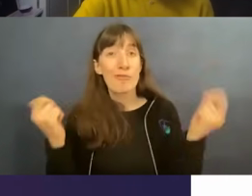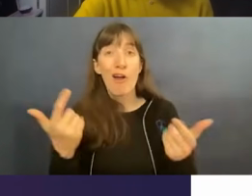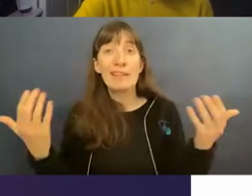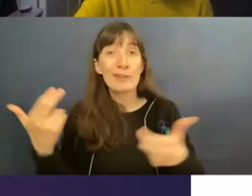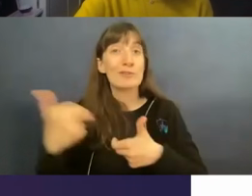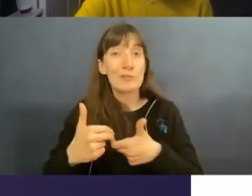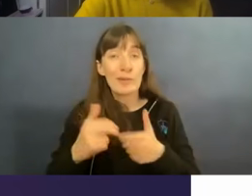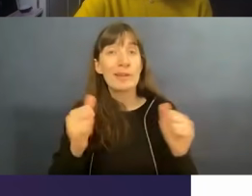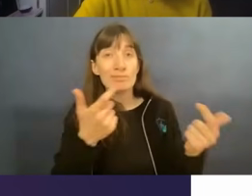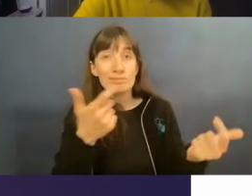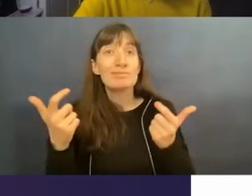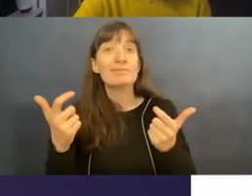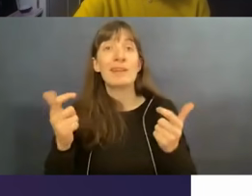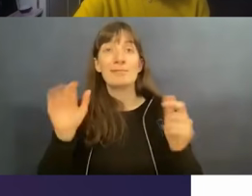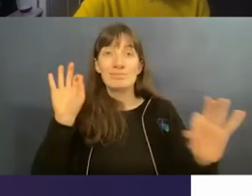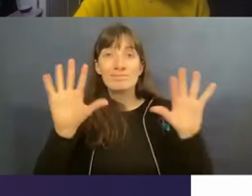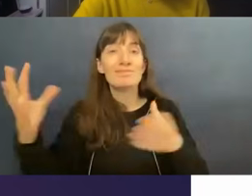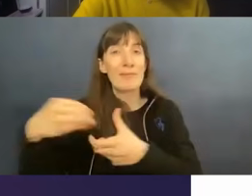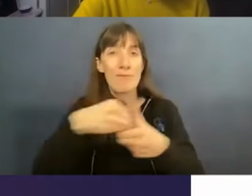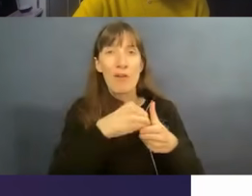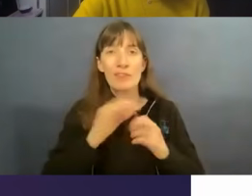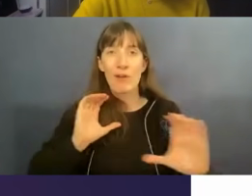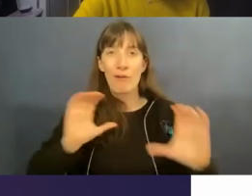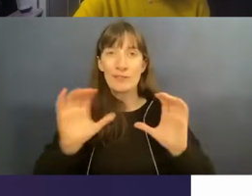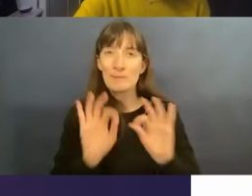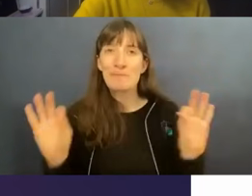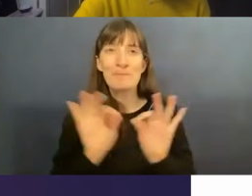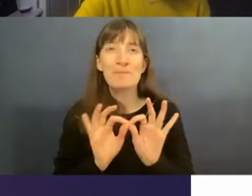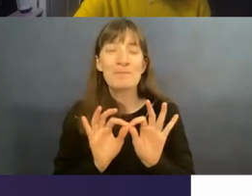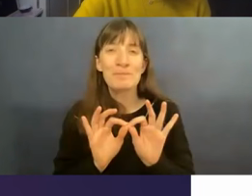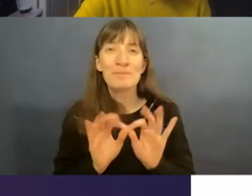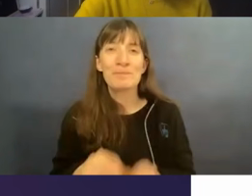all contribute to this conversation for sure.